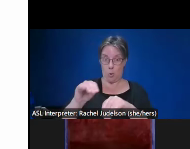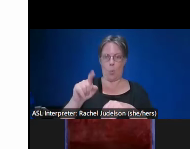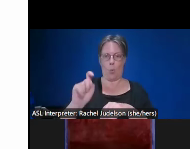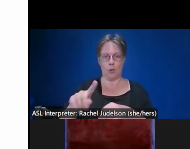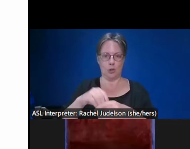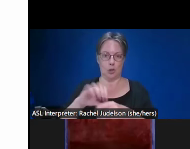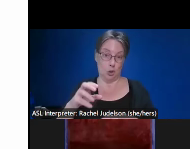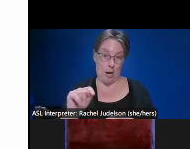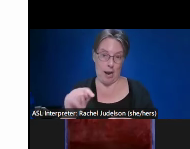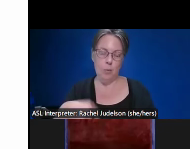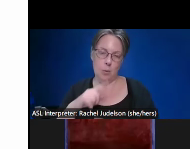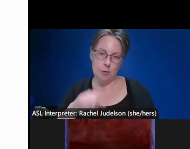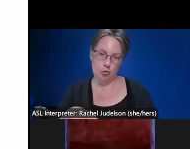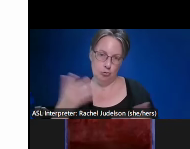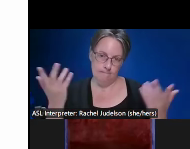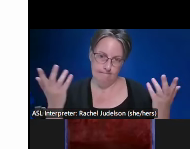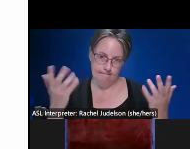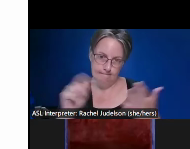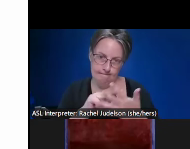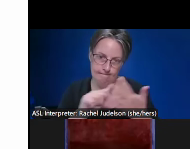and address it that way.